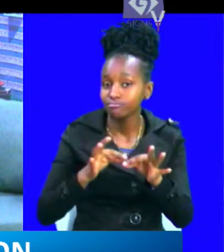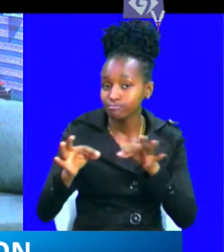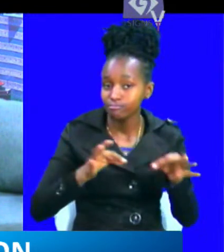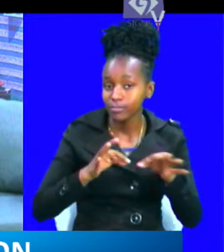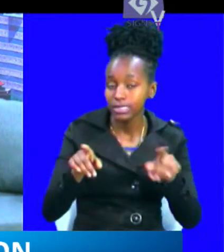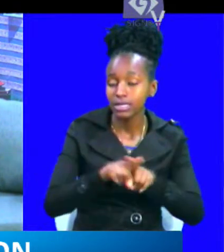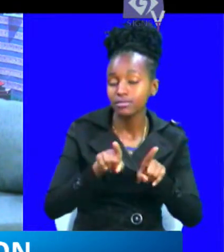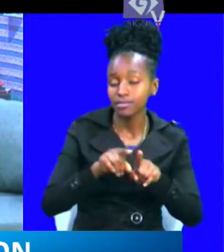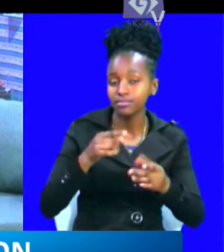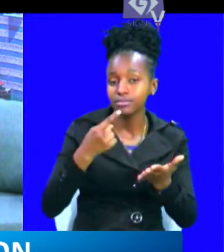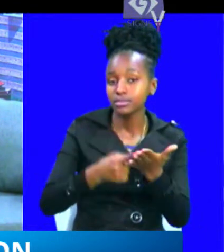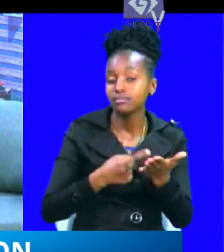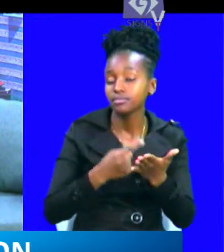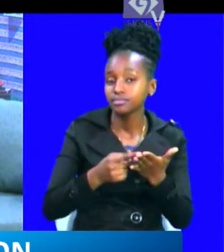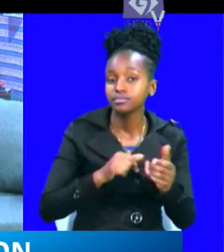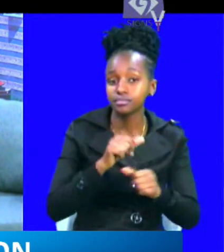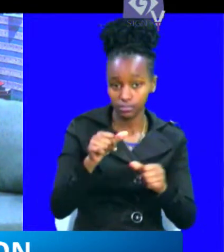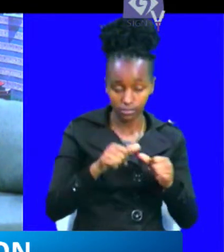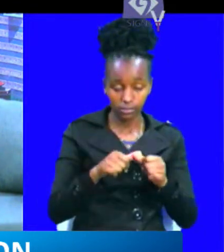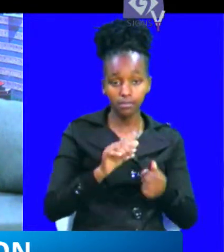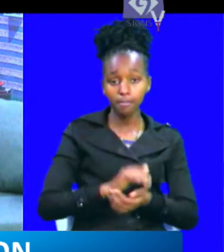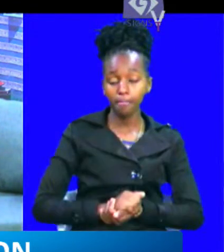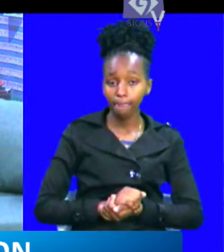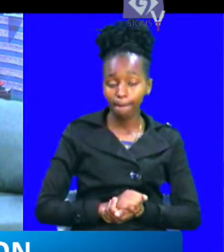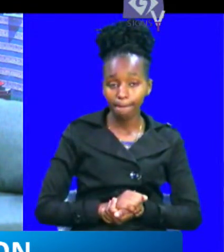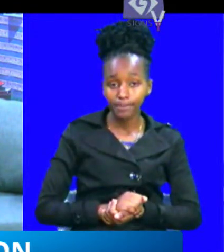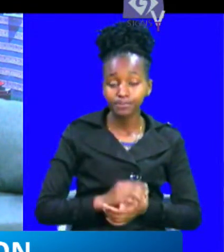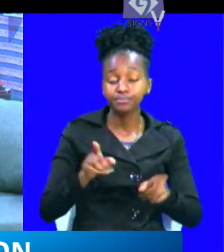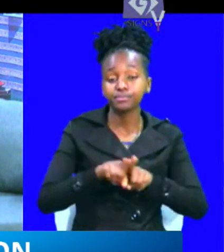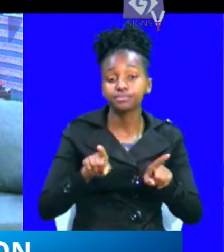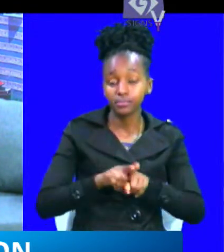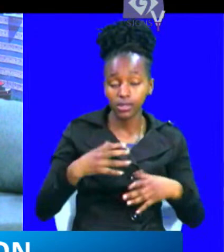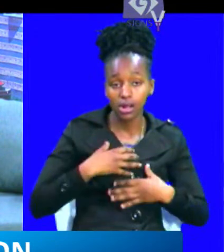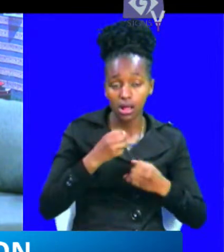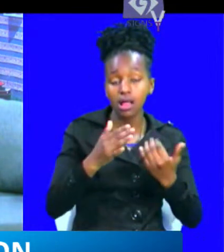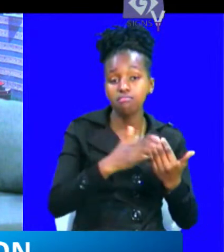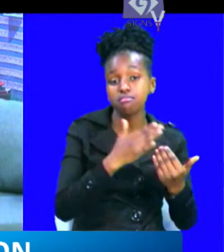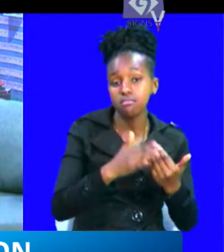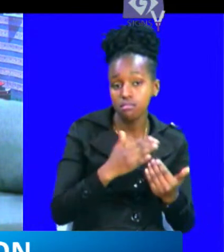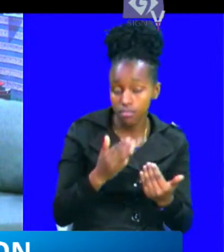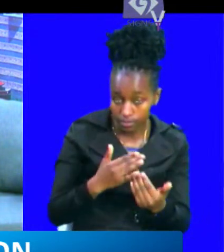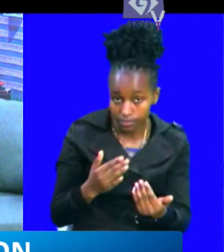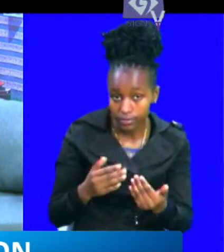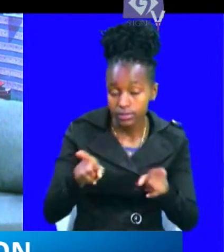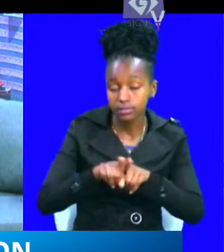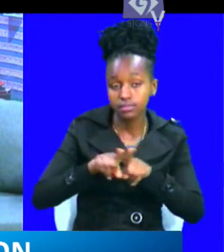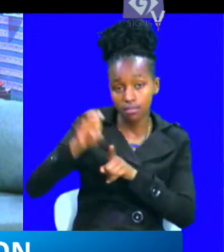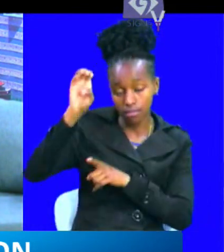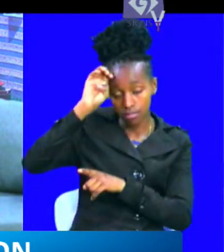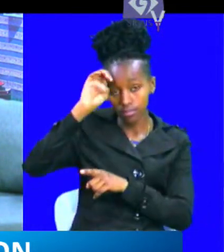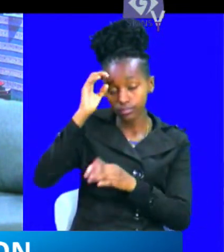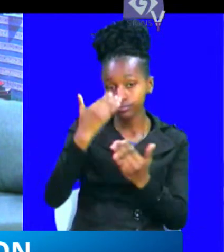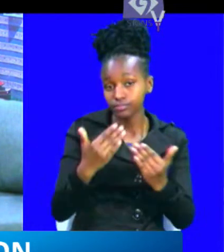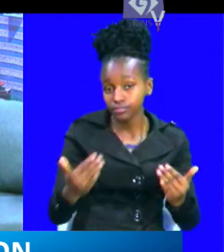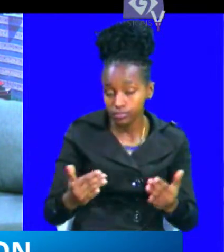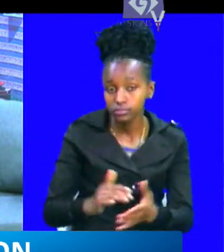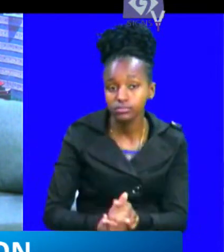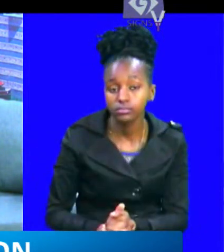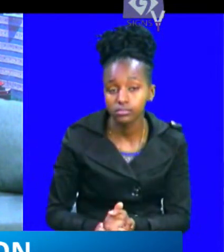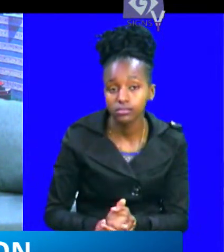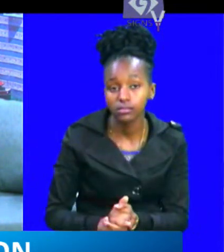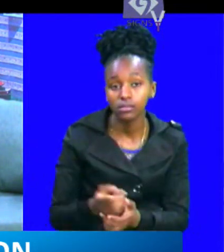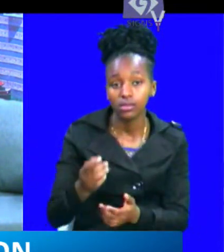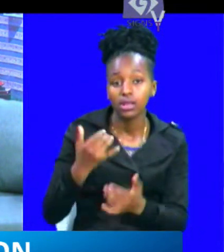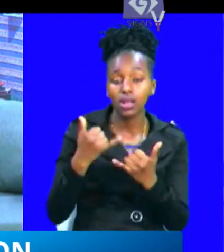In terms of also healthcare within that community, in terms of them educating their children. So how do